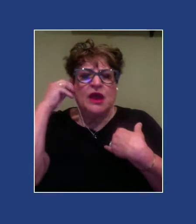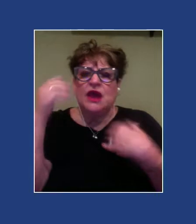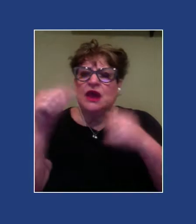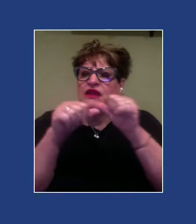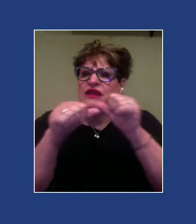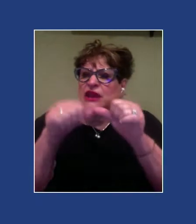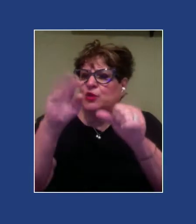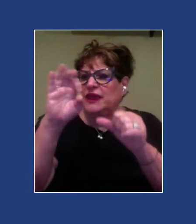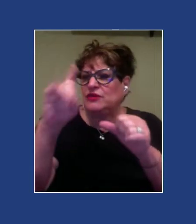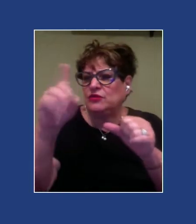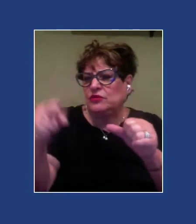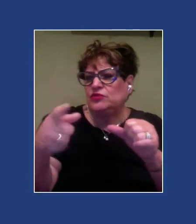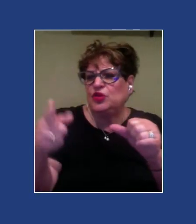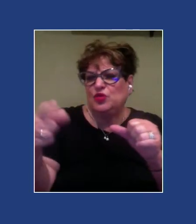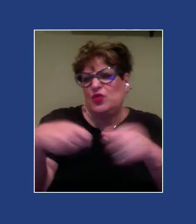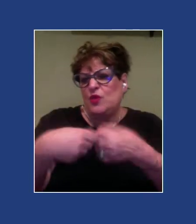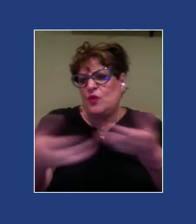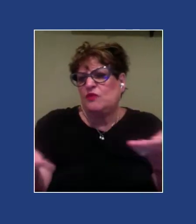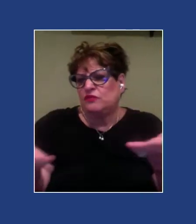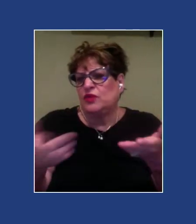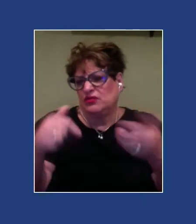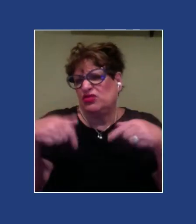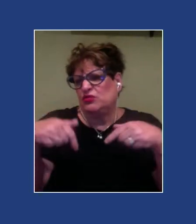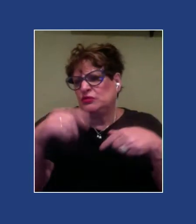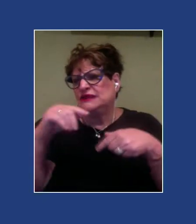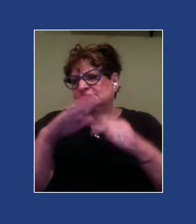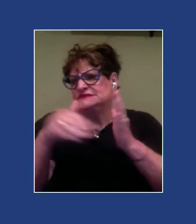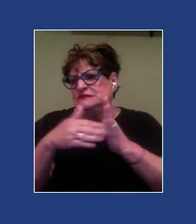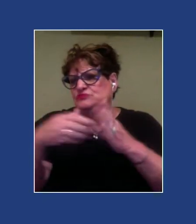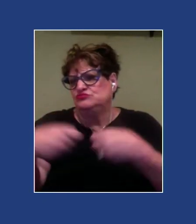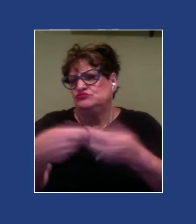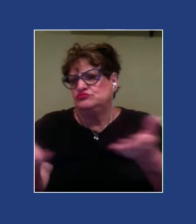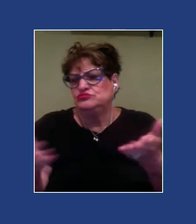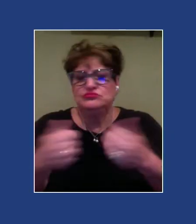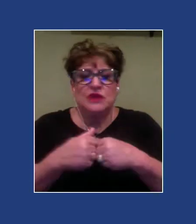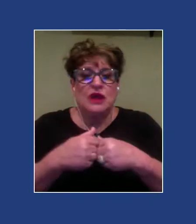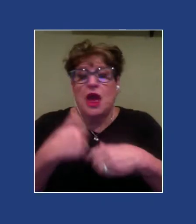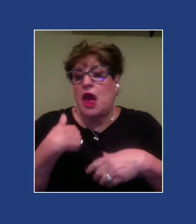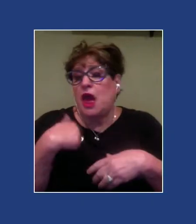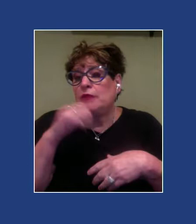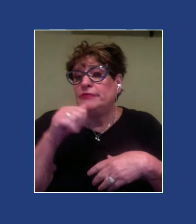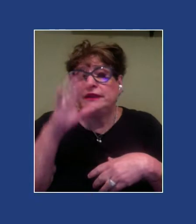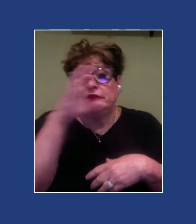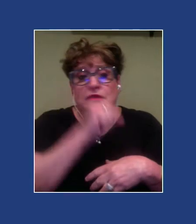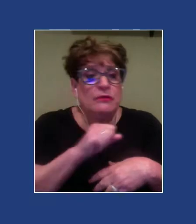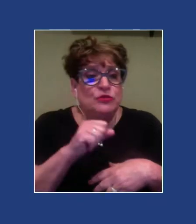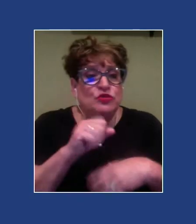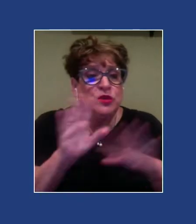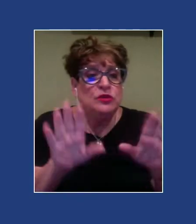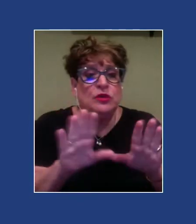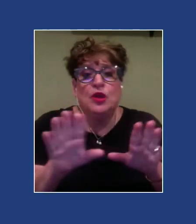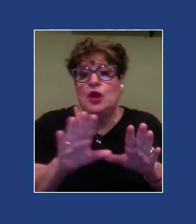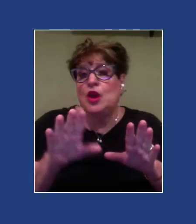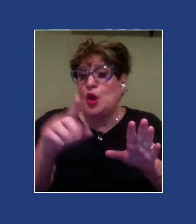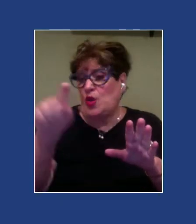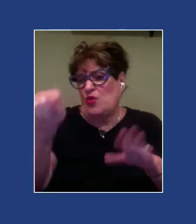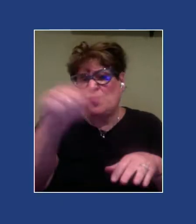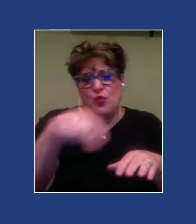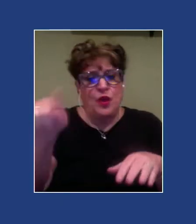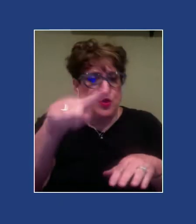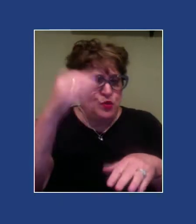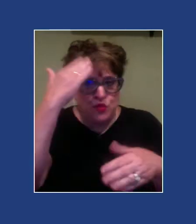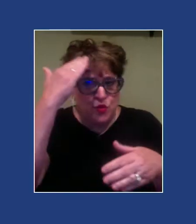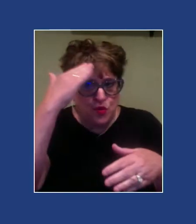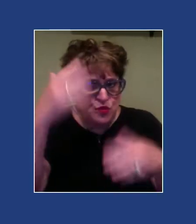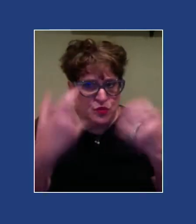mentioned that we offer through our center. So starting from scratch here, not making assumptions about where folks in today's event are at.